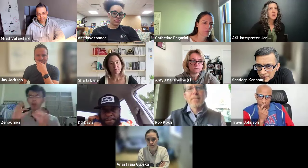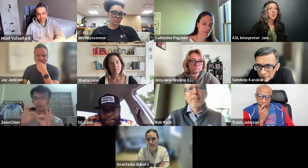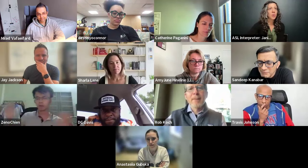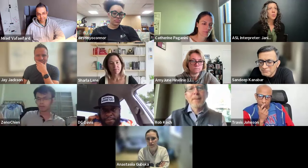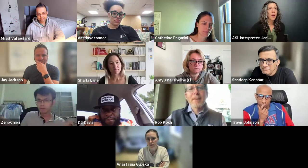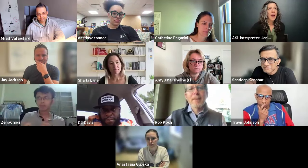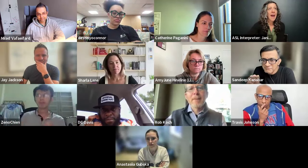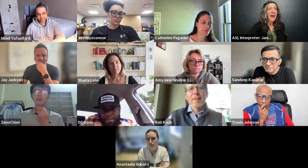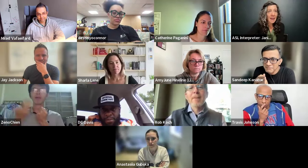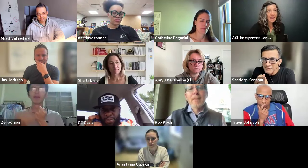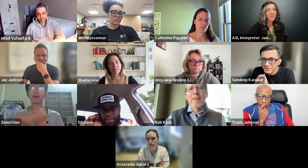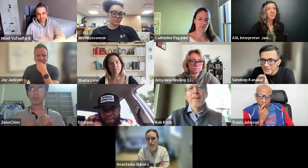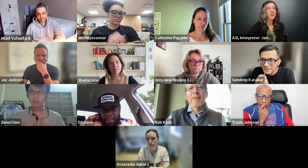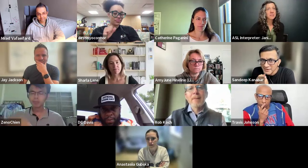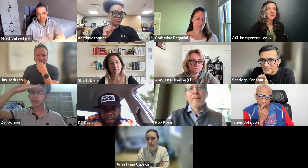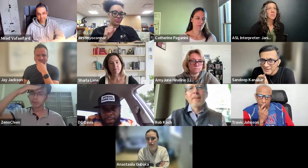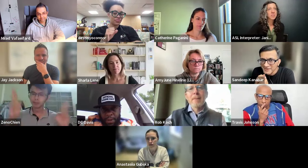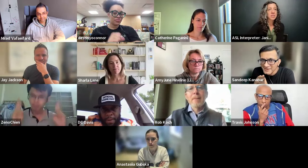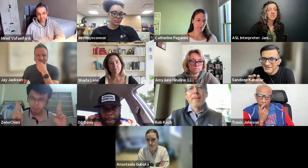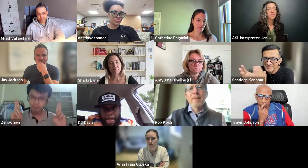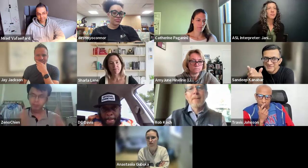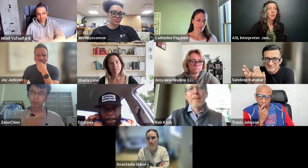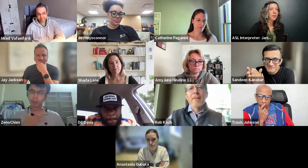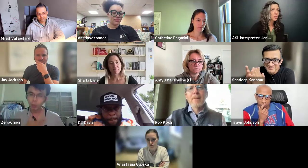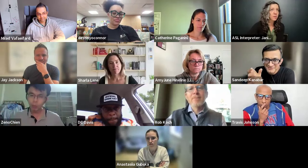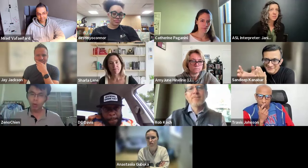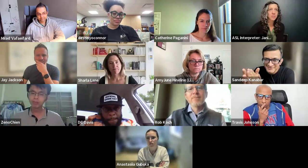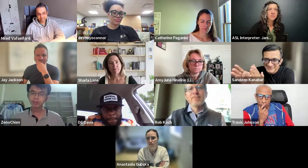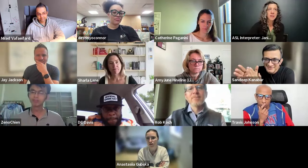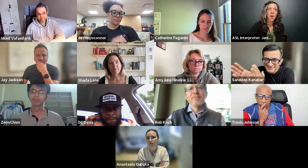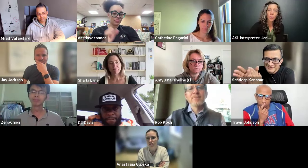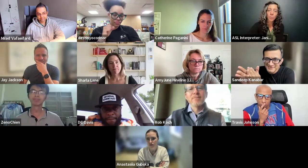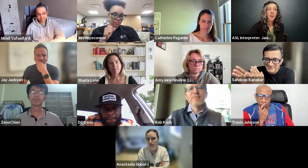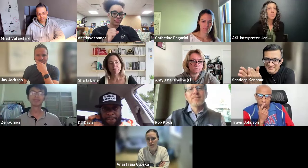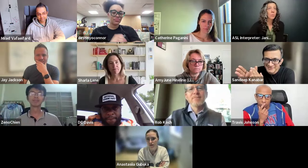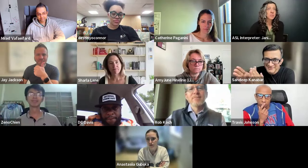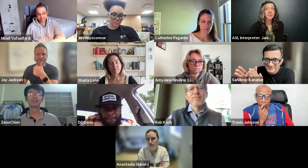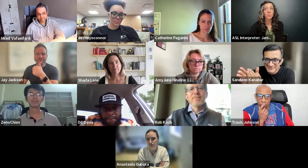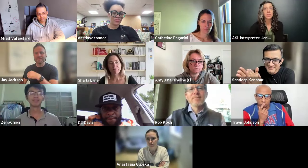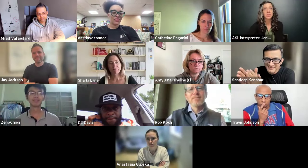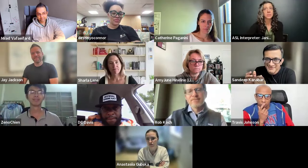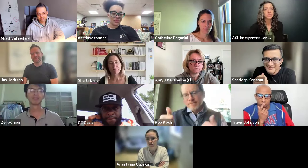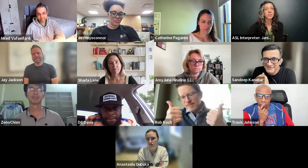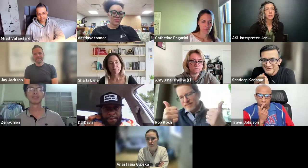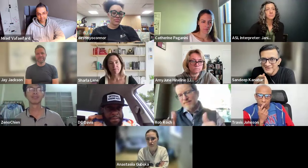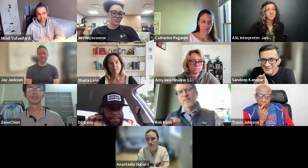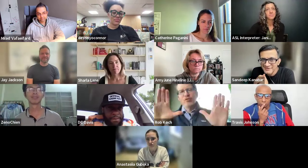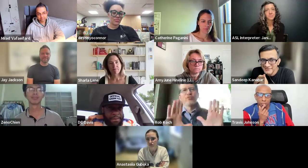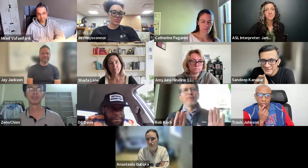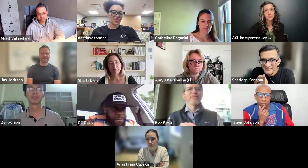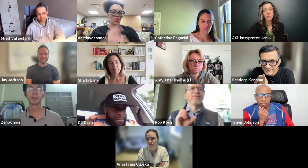AWS, you know, had the funds and budget for interpreting services. I hope and wish that that will change in the